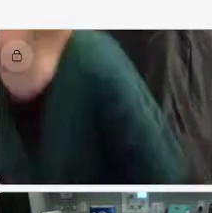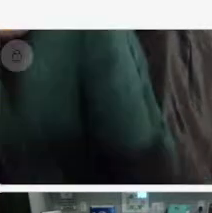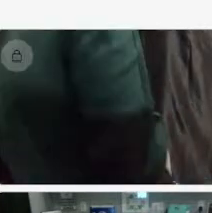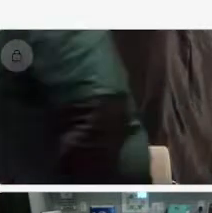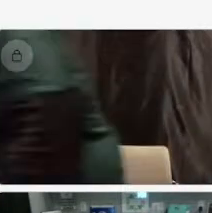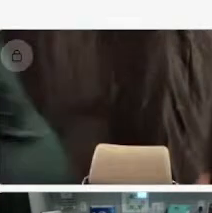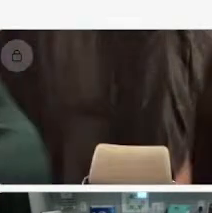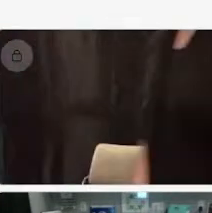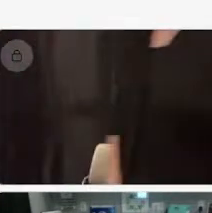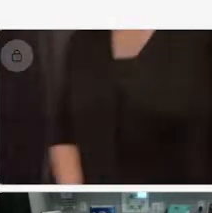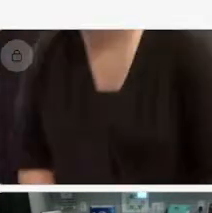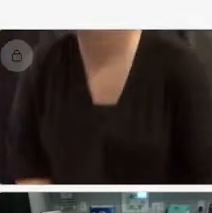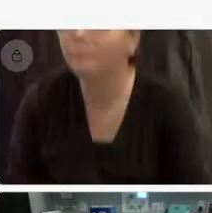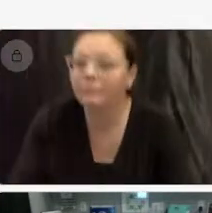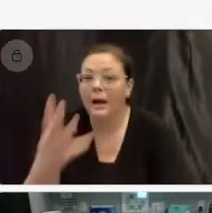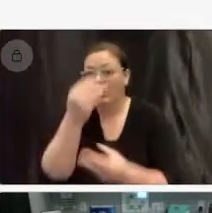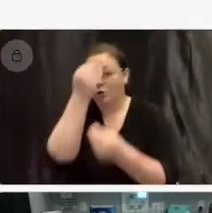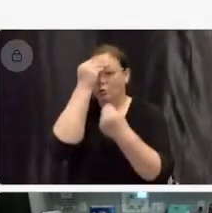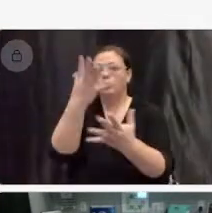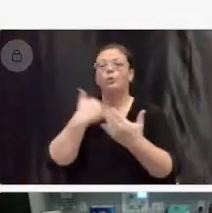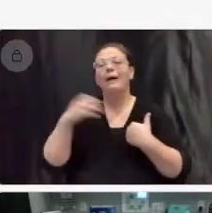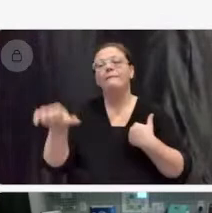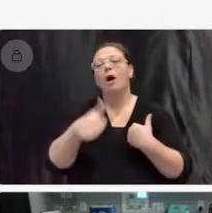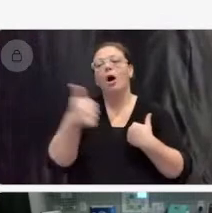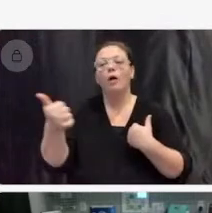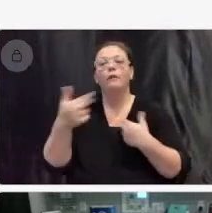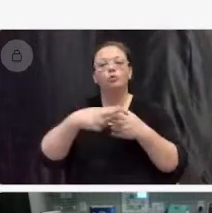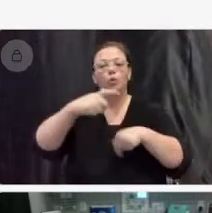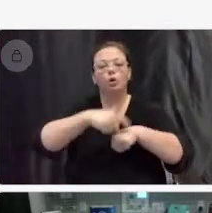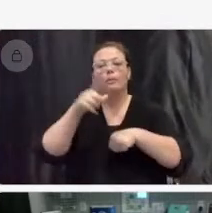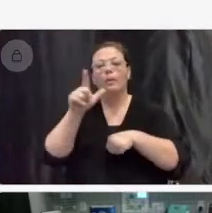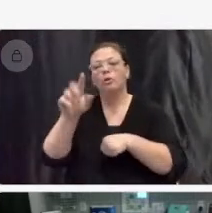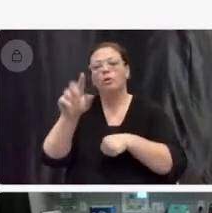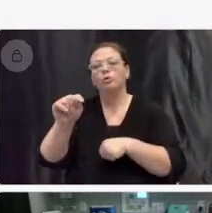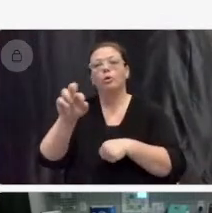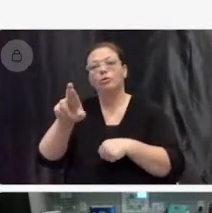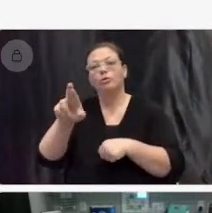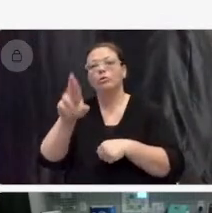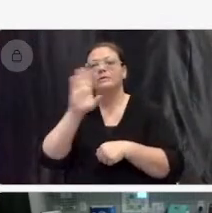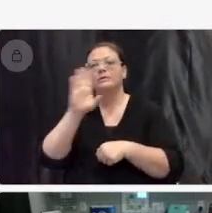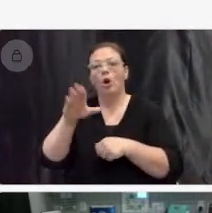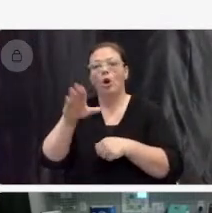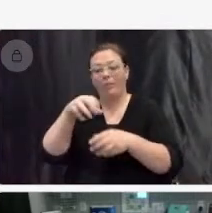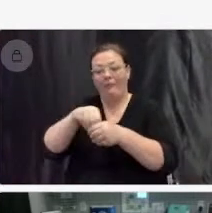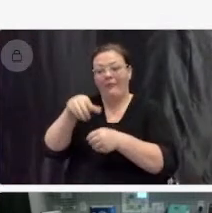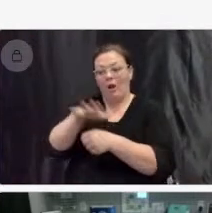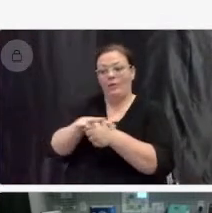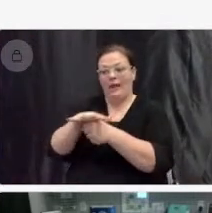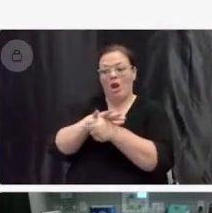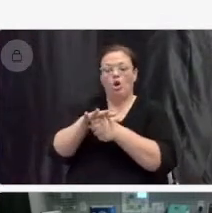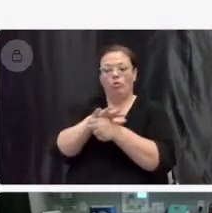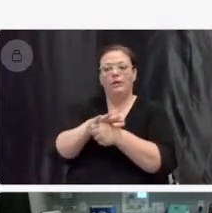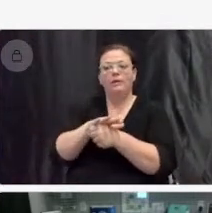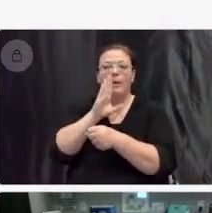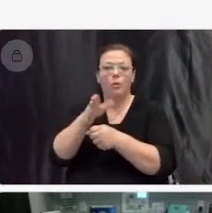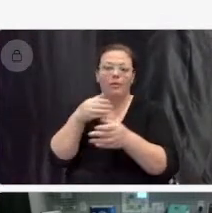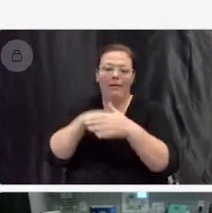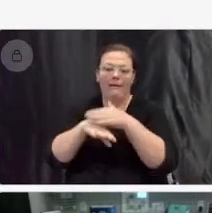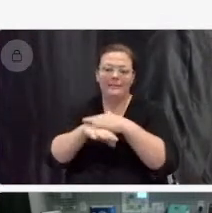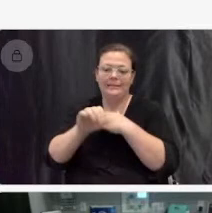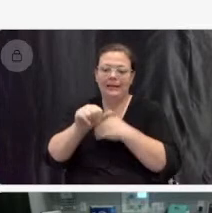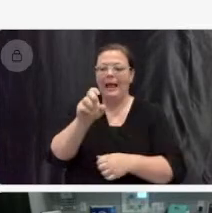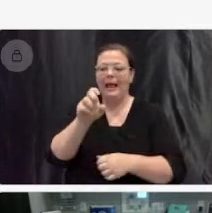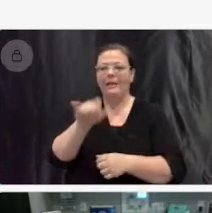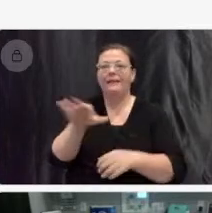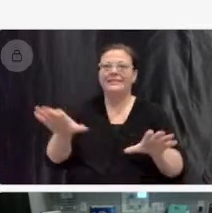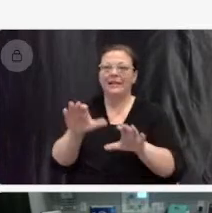mid-term rentals in the Heights neighborhood that utilize alleyway access that existed long before the rezoning process had